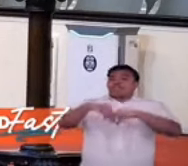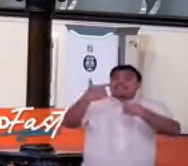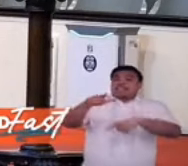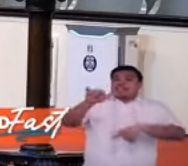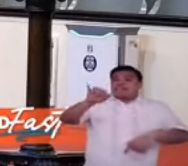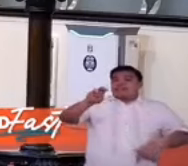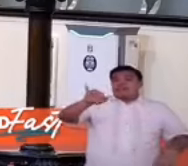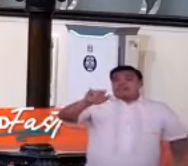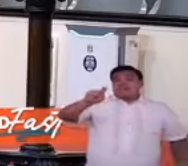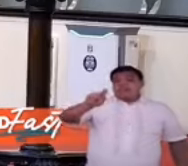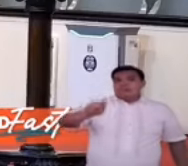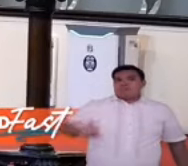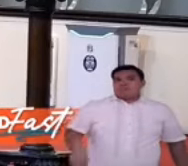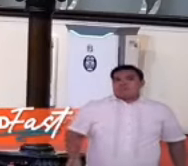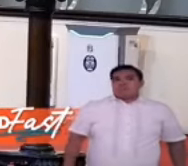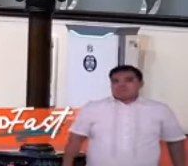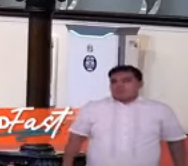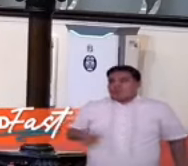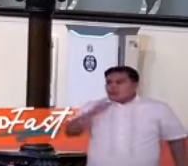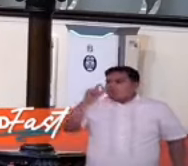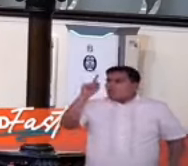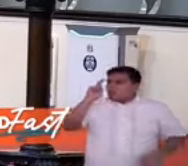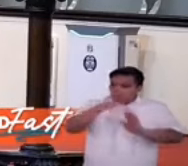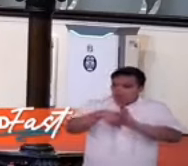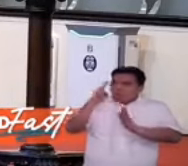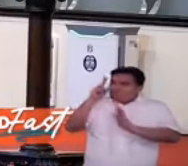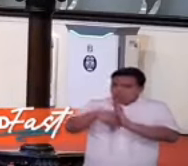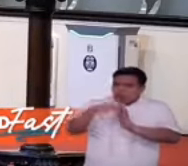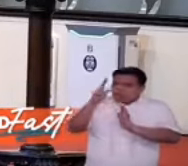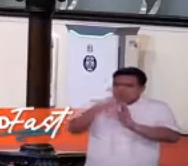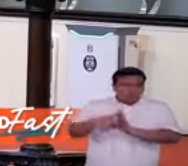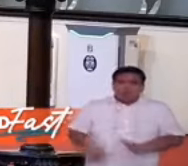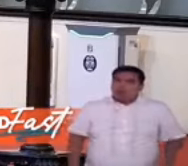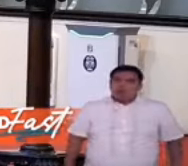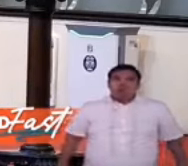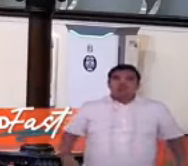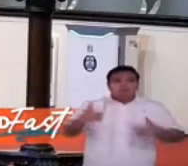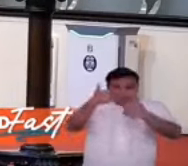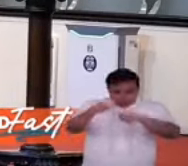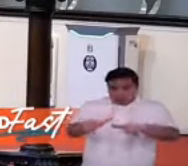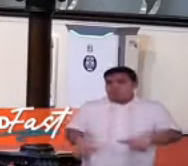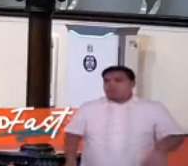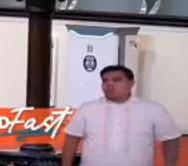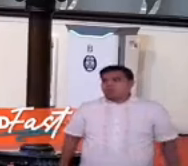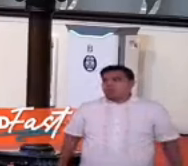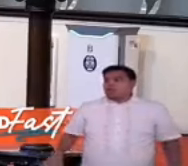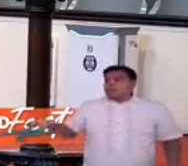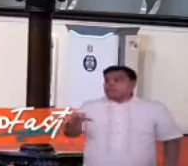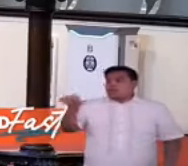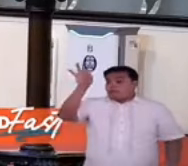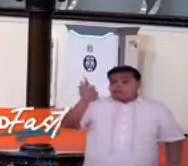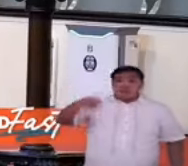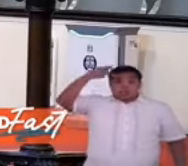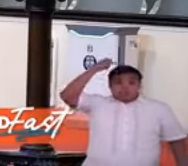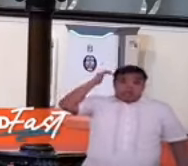Before, ang among television, okay, you can watch TV Friday night. But by 9 o'clock, you have to be back. We